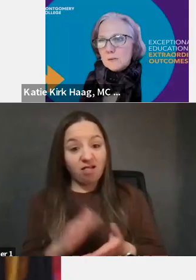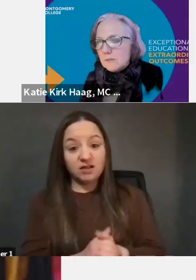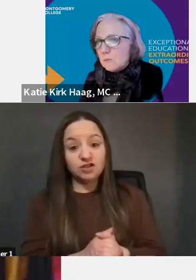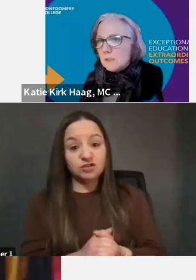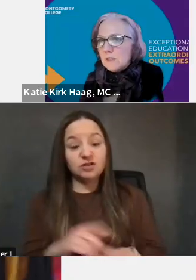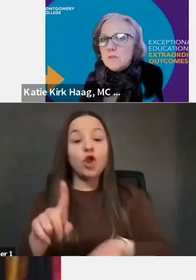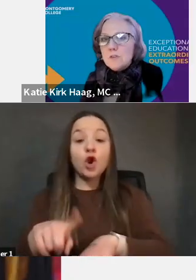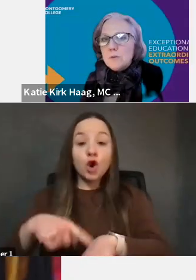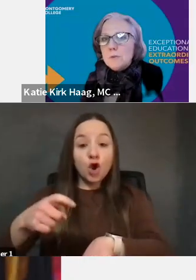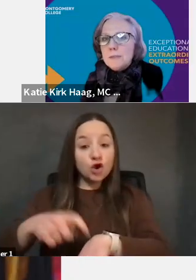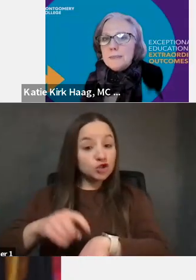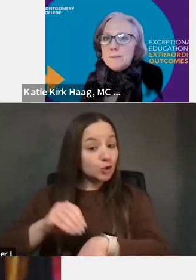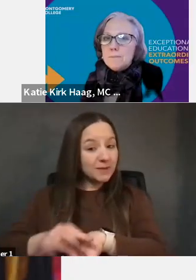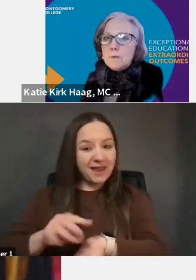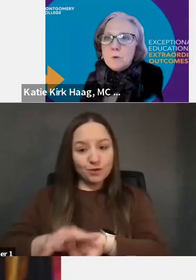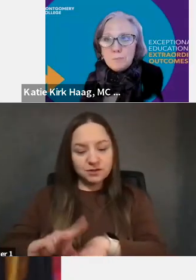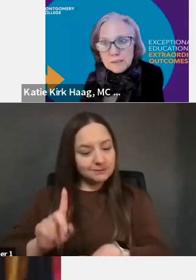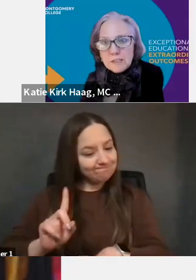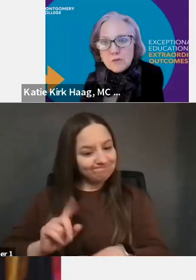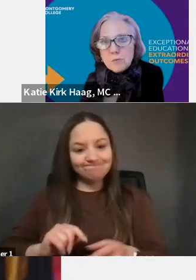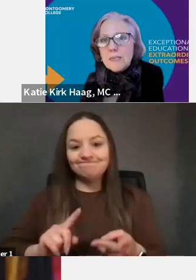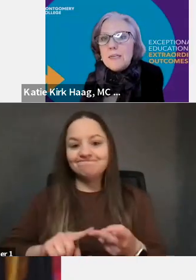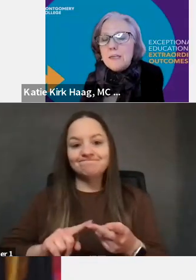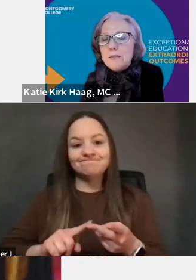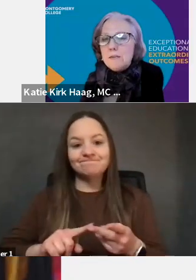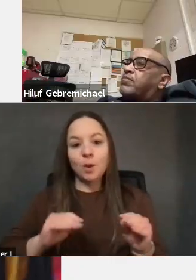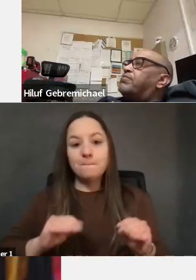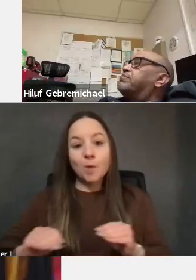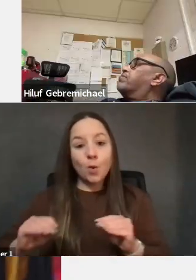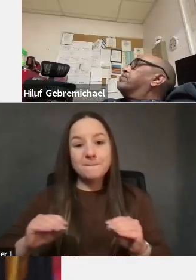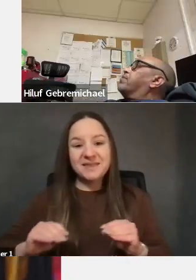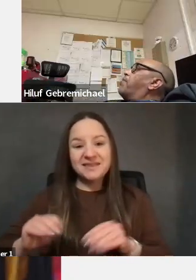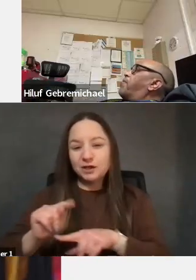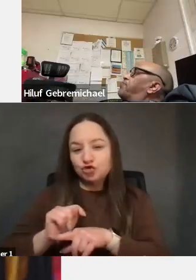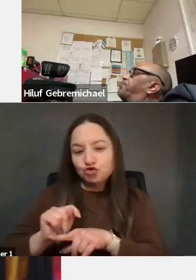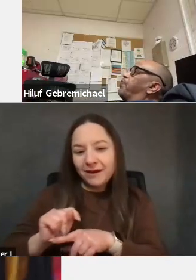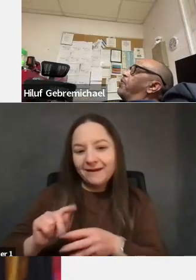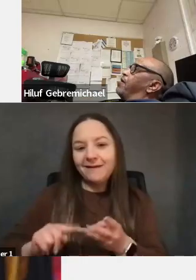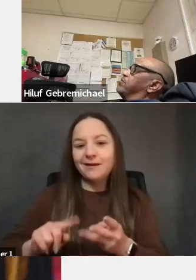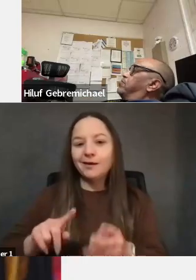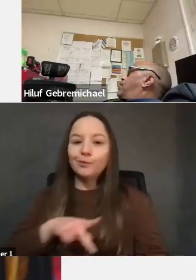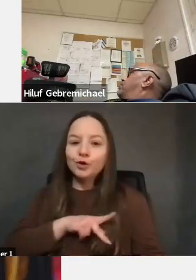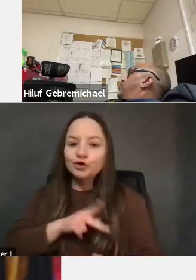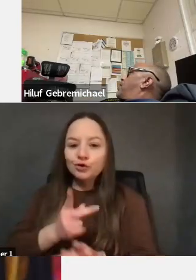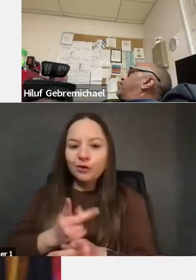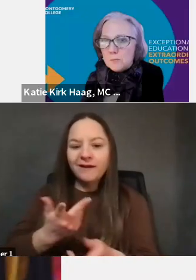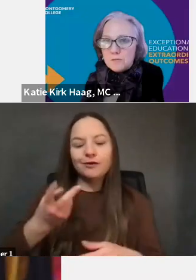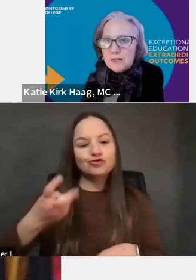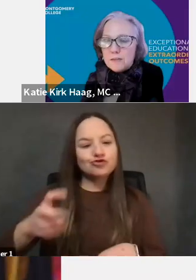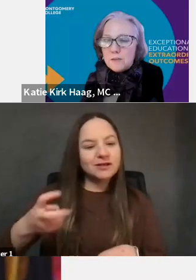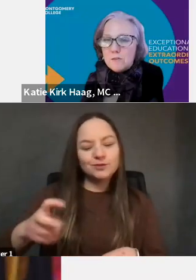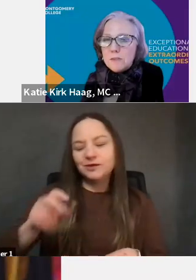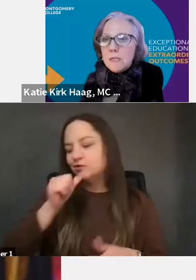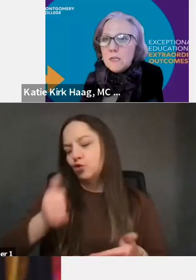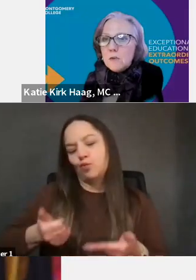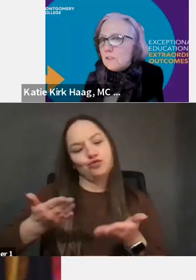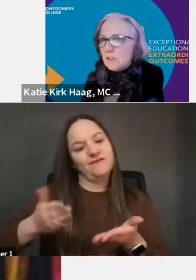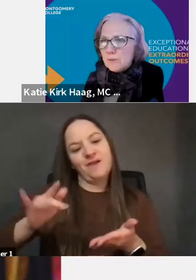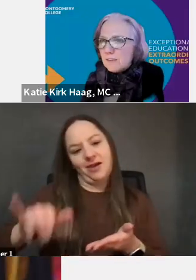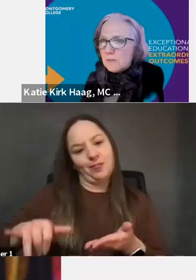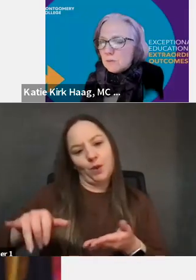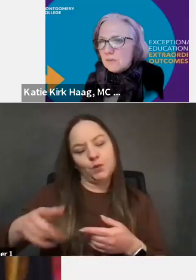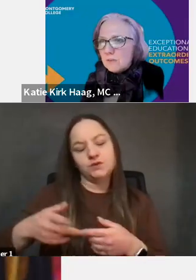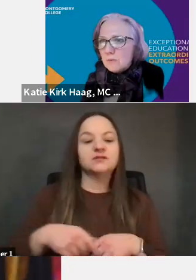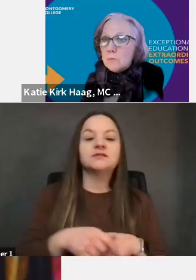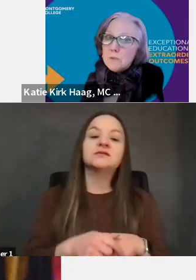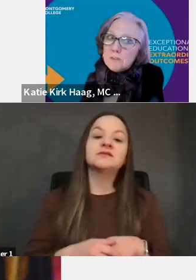Long-term counseling, we don't do. Mobility training, personal care, transportation, we don't provide those. We